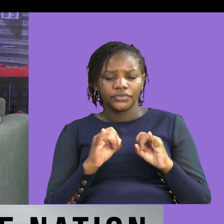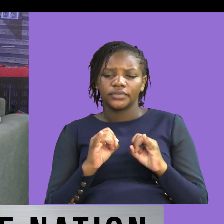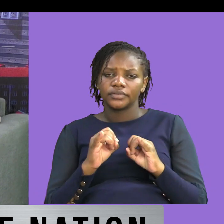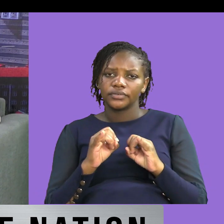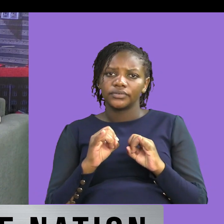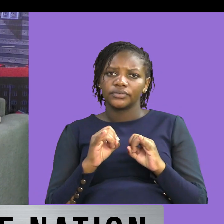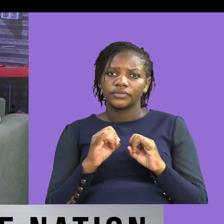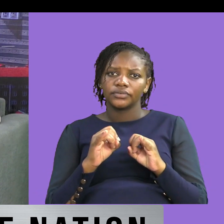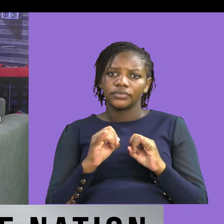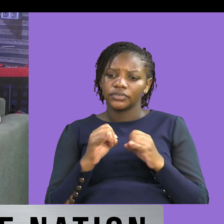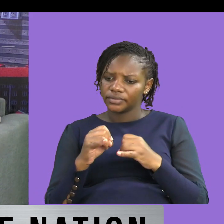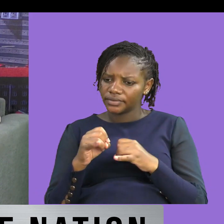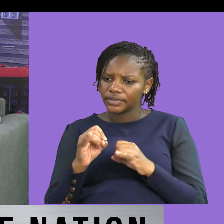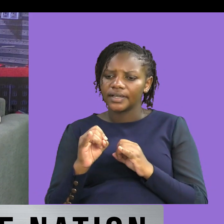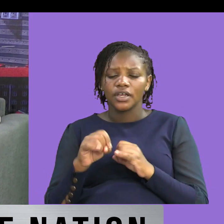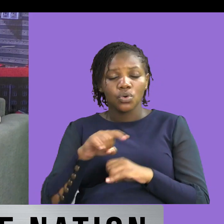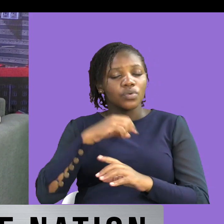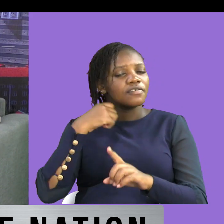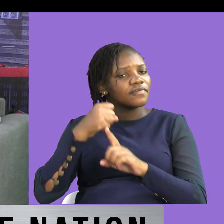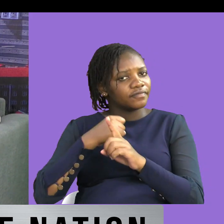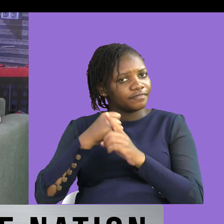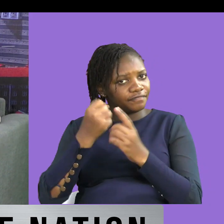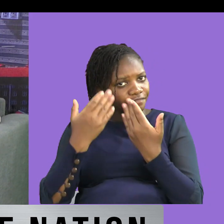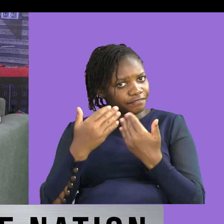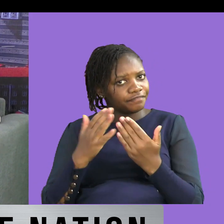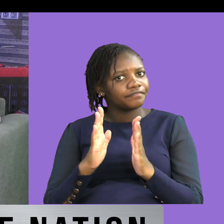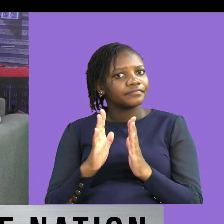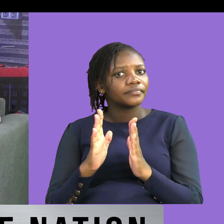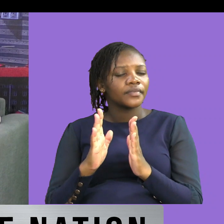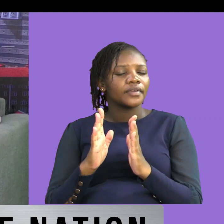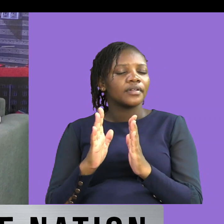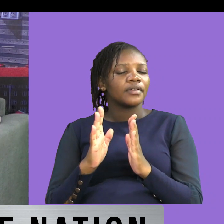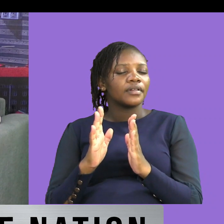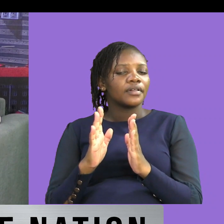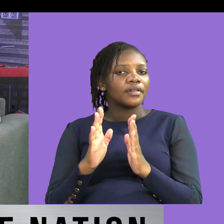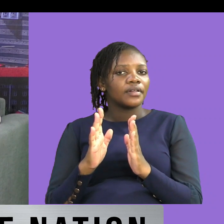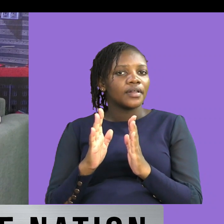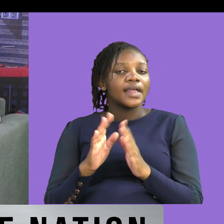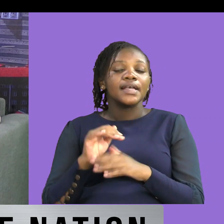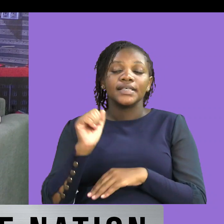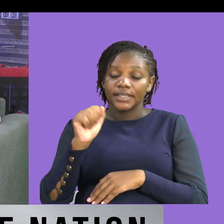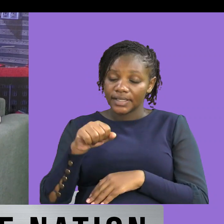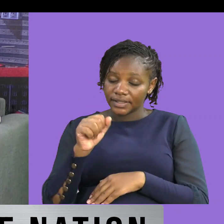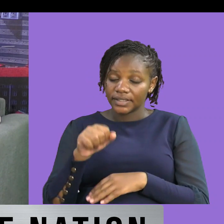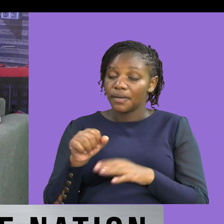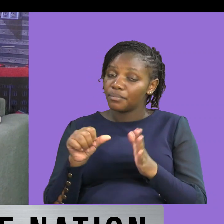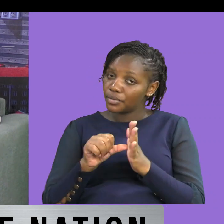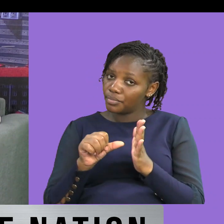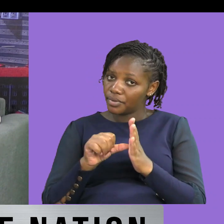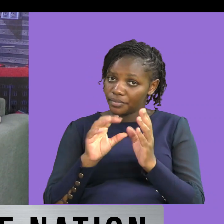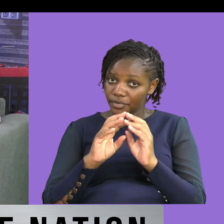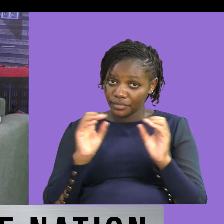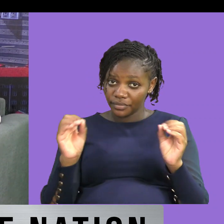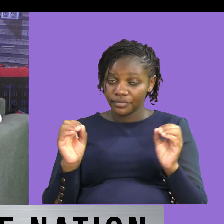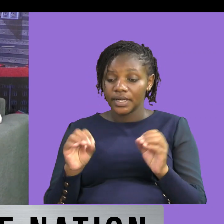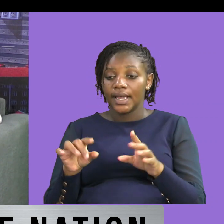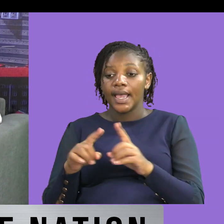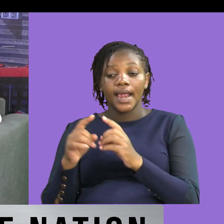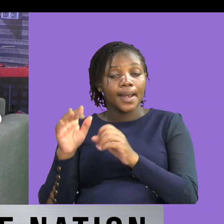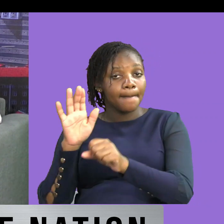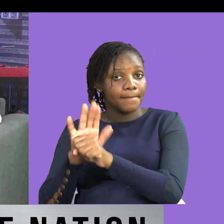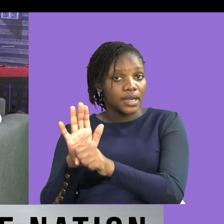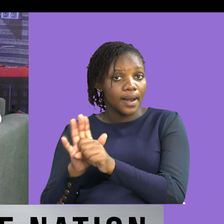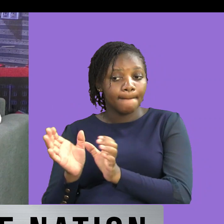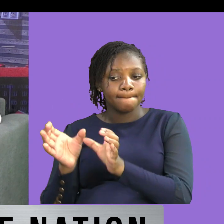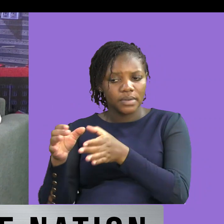redefine? We fought for multipartyism. Are we trying to redefine and Jonah, it is all right. And multipartyism is something